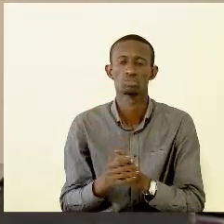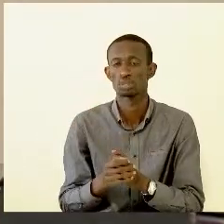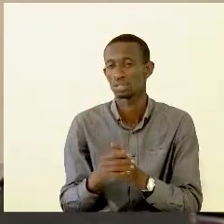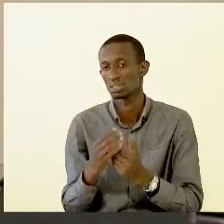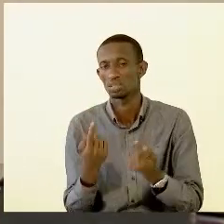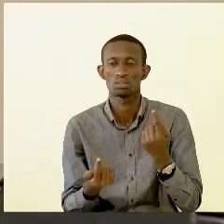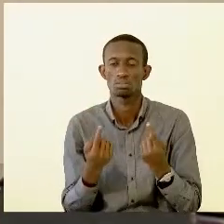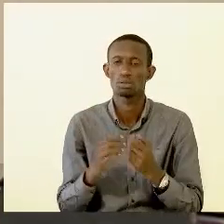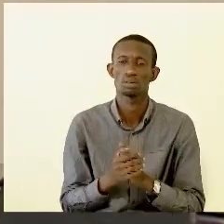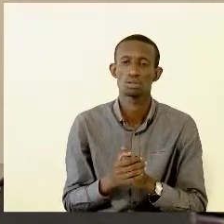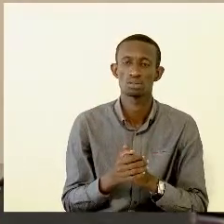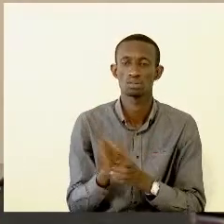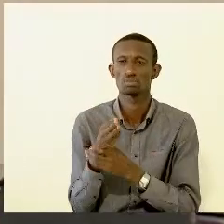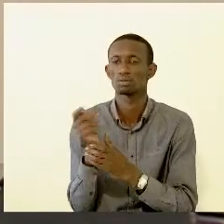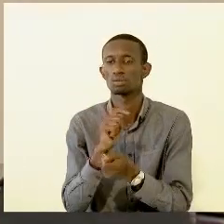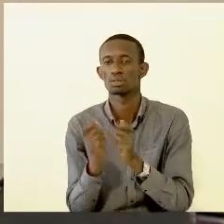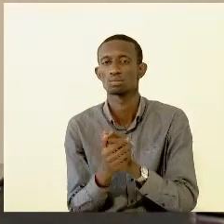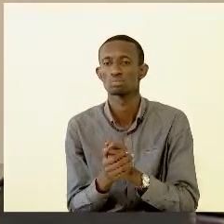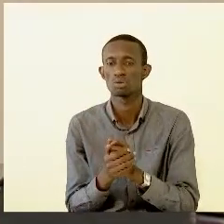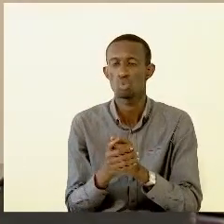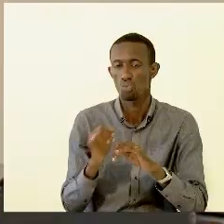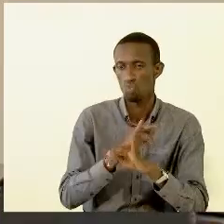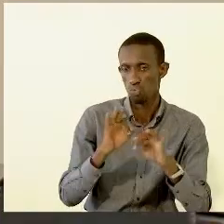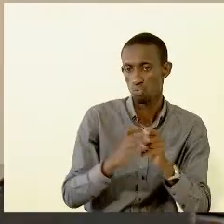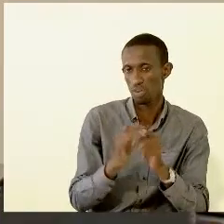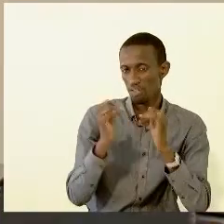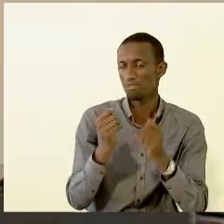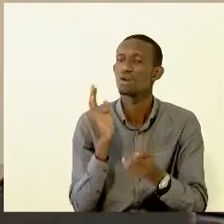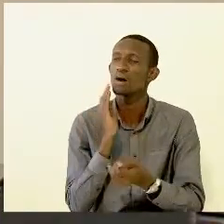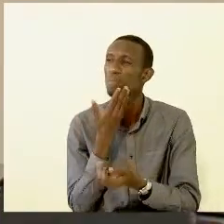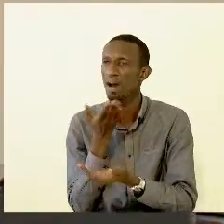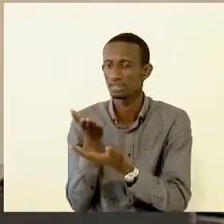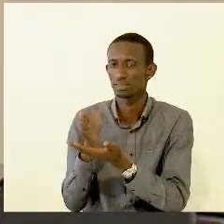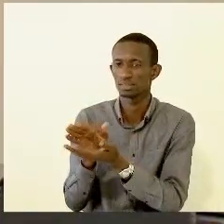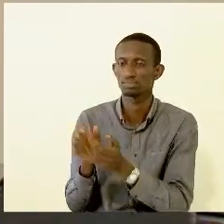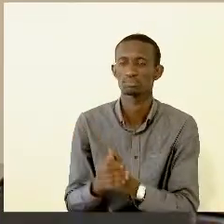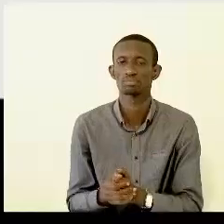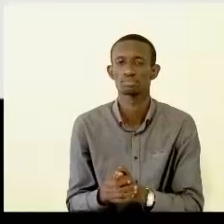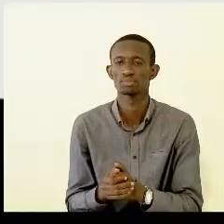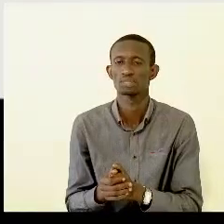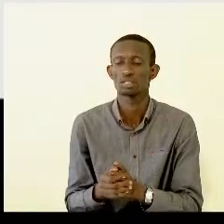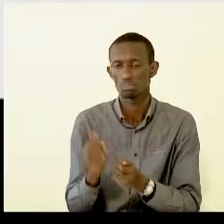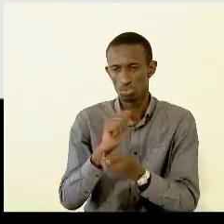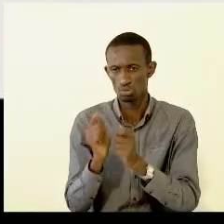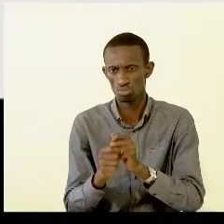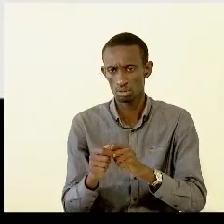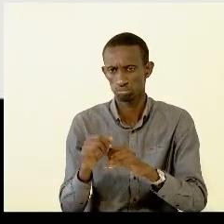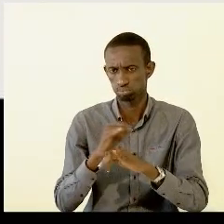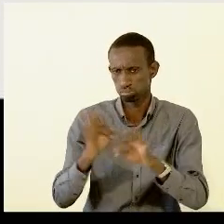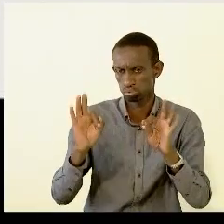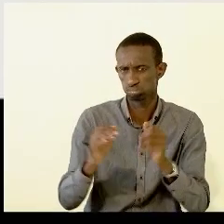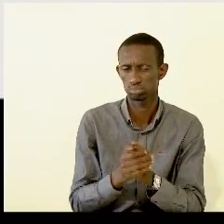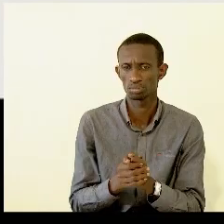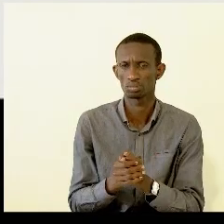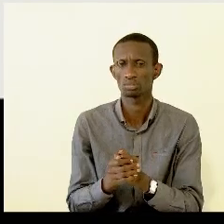become fleshy or succulent due to the storage of water and food. They become flesh, they become